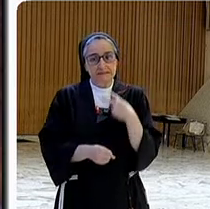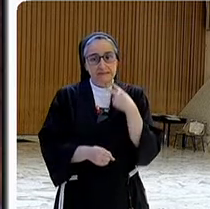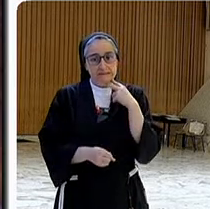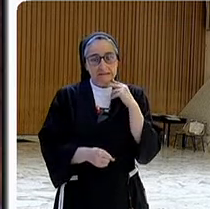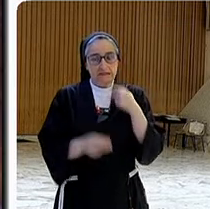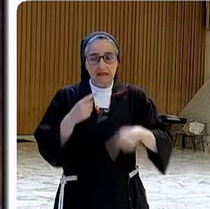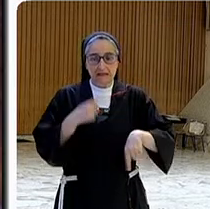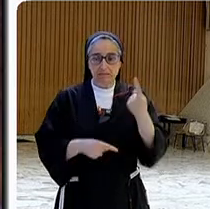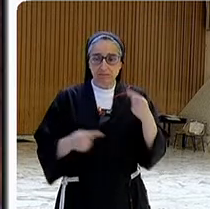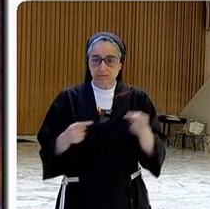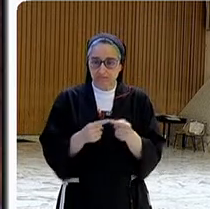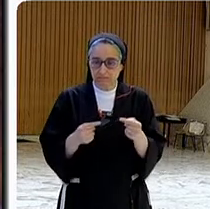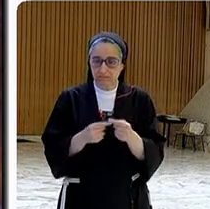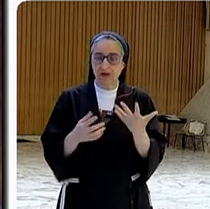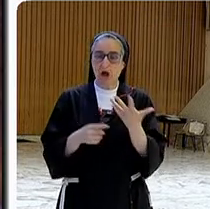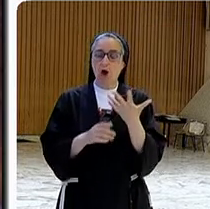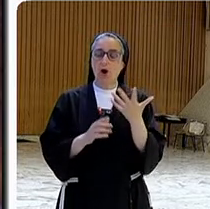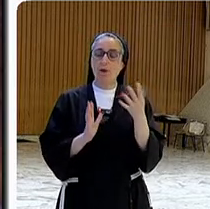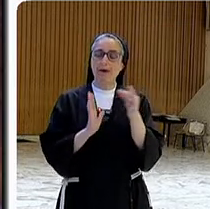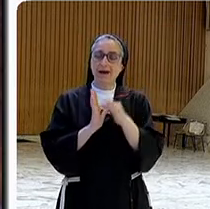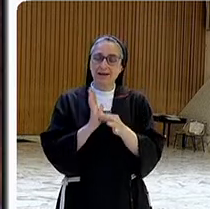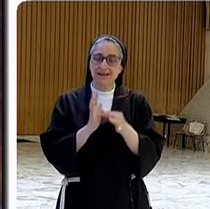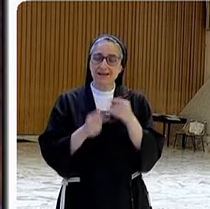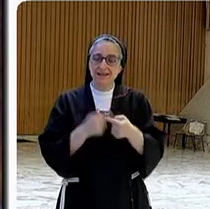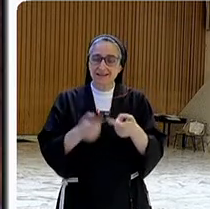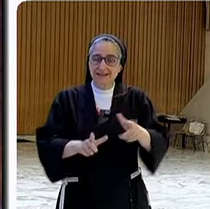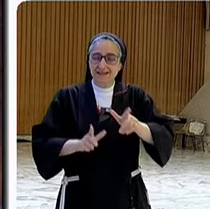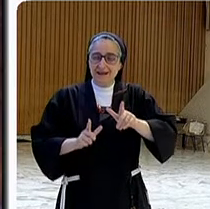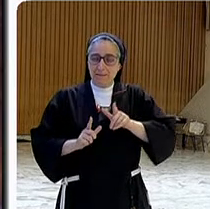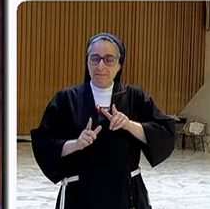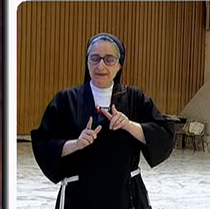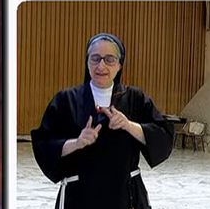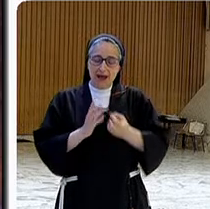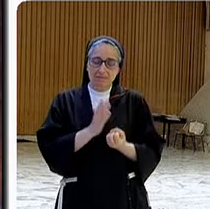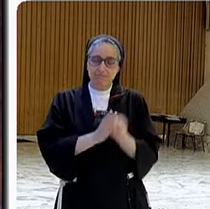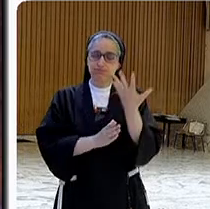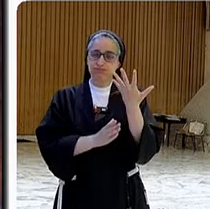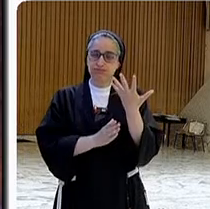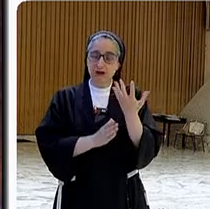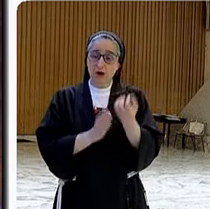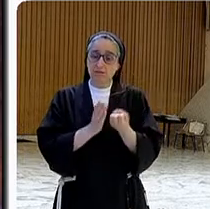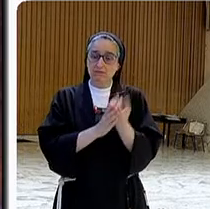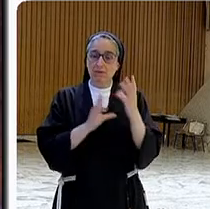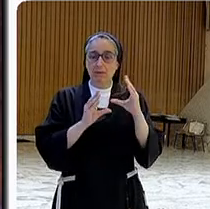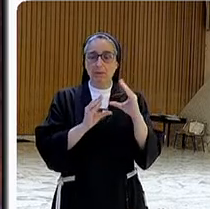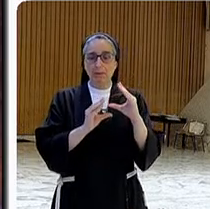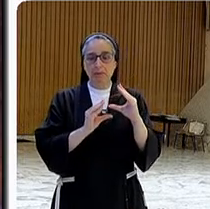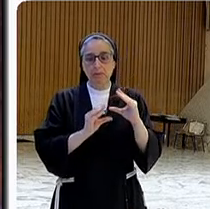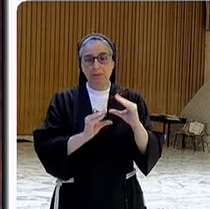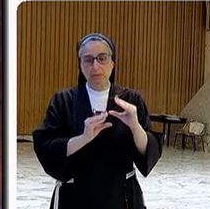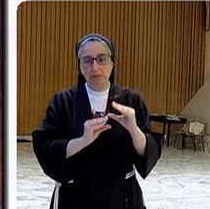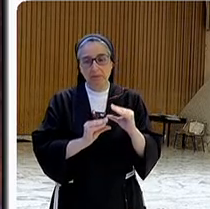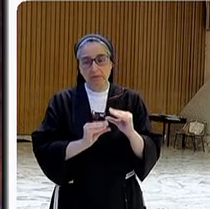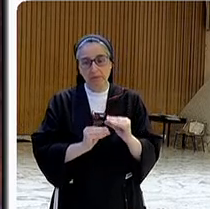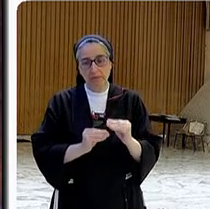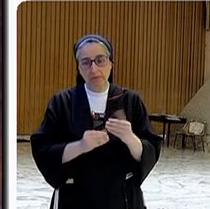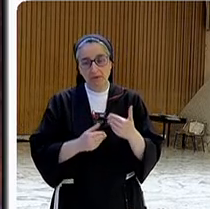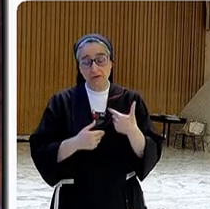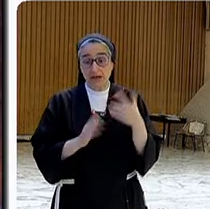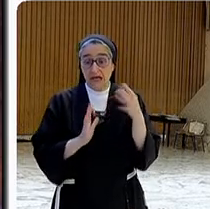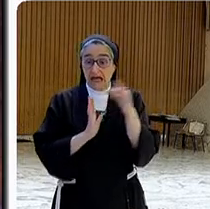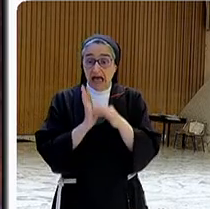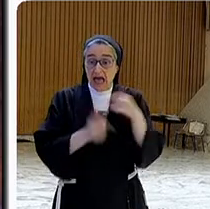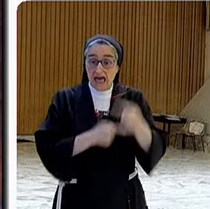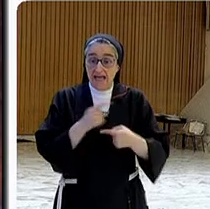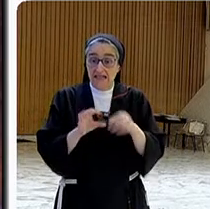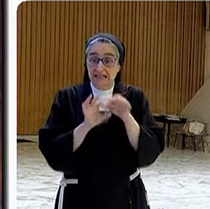of family rituals, that spark can't catch, and the flame is easily blown out. And without the rite of reaching out, there's